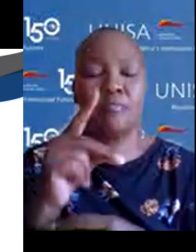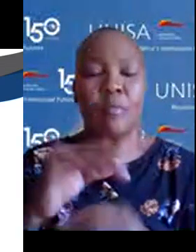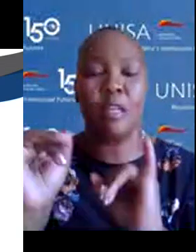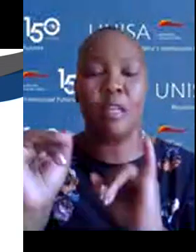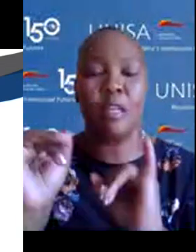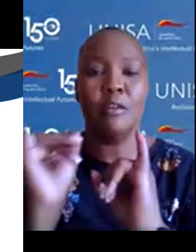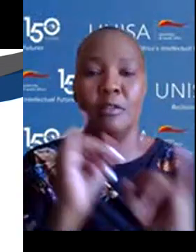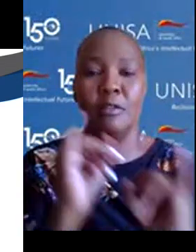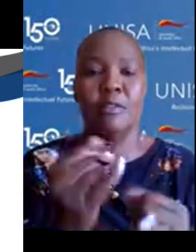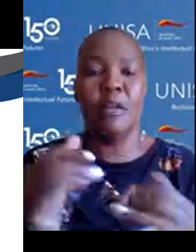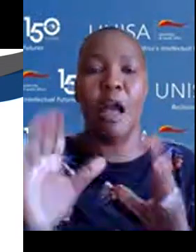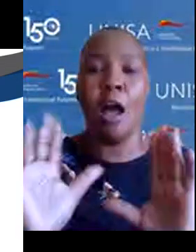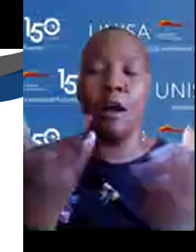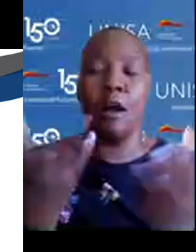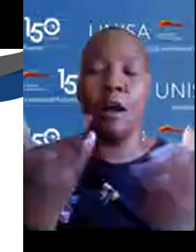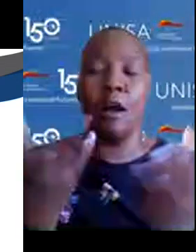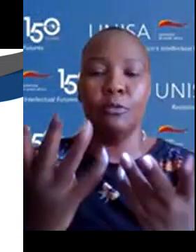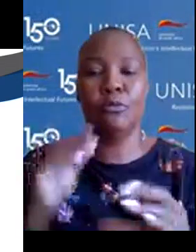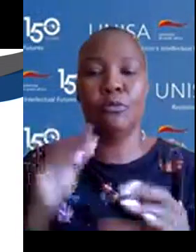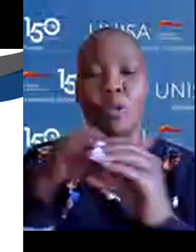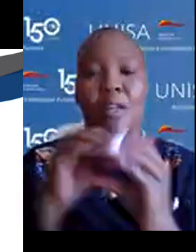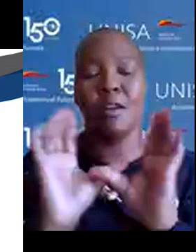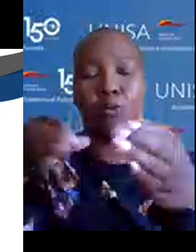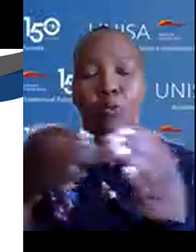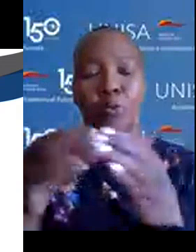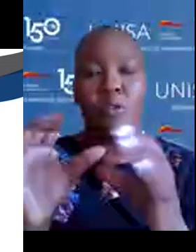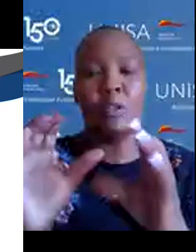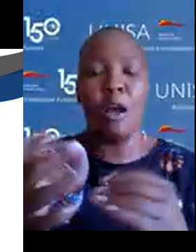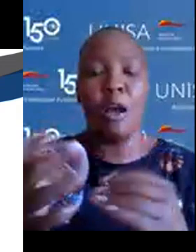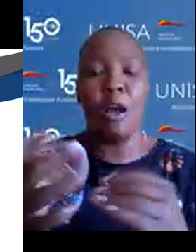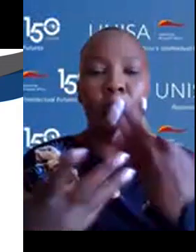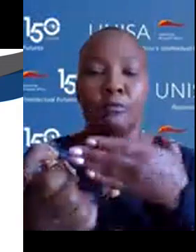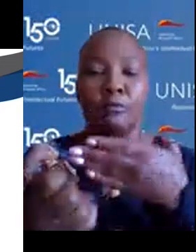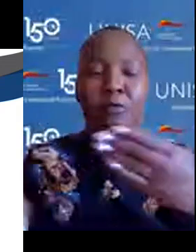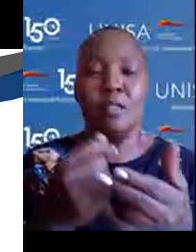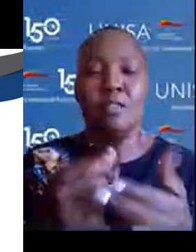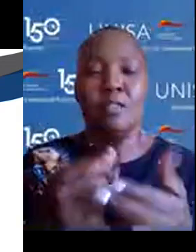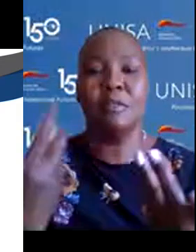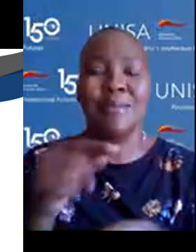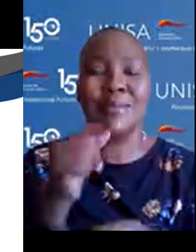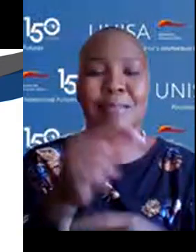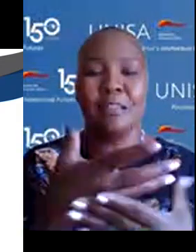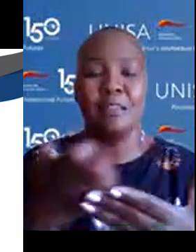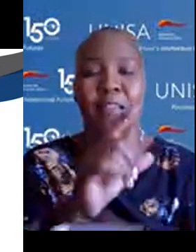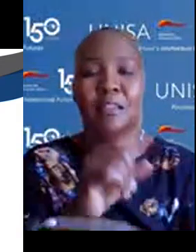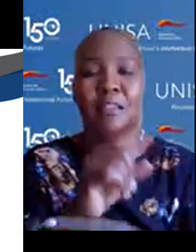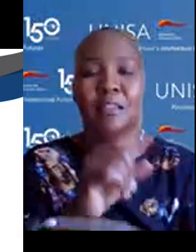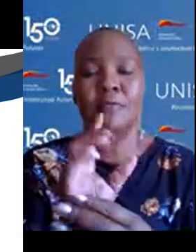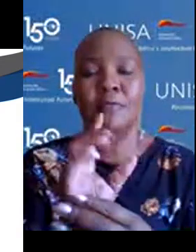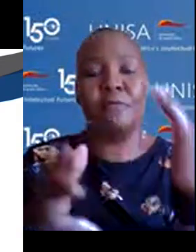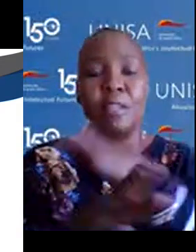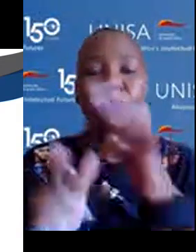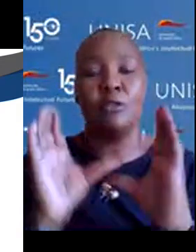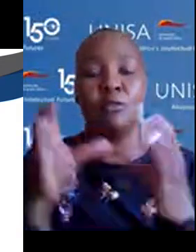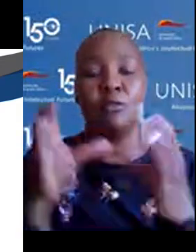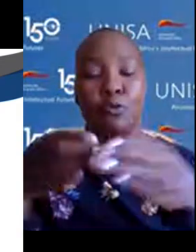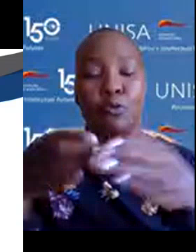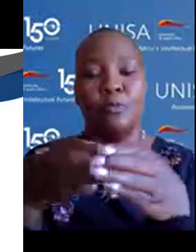is groups, how do you join groups, and also how to record videos within groups. Now, next